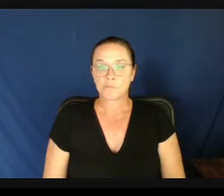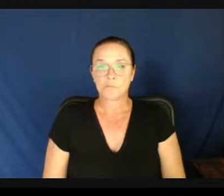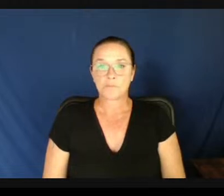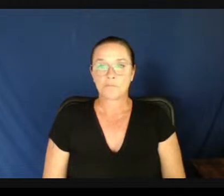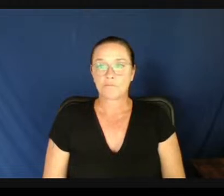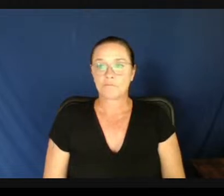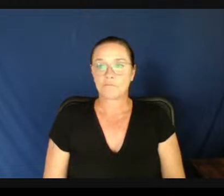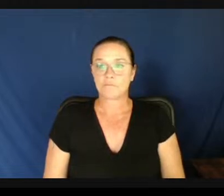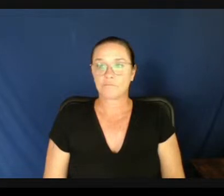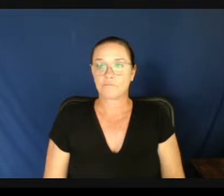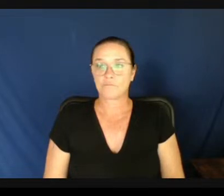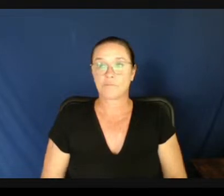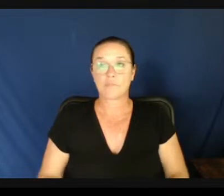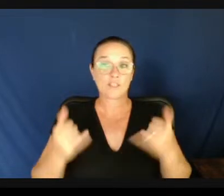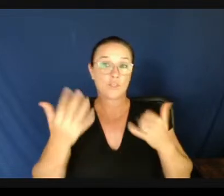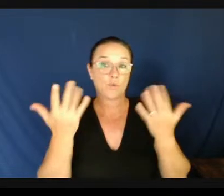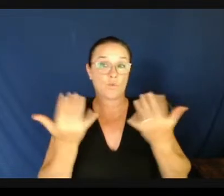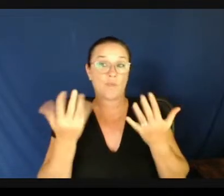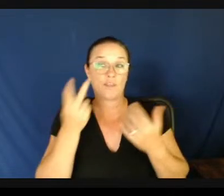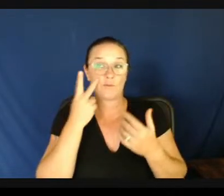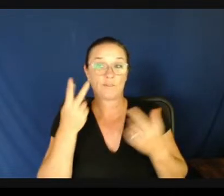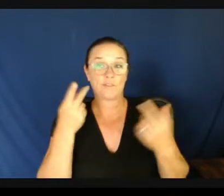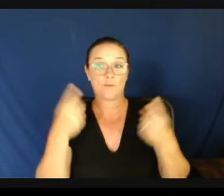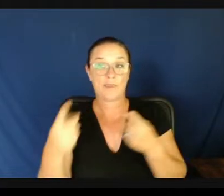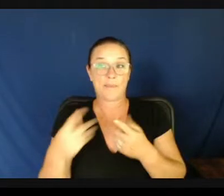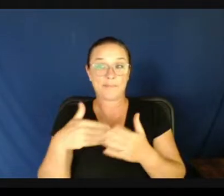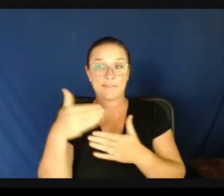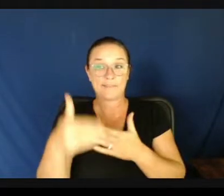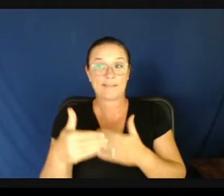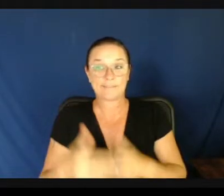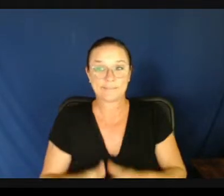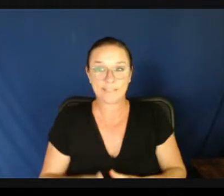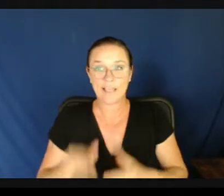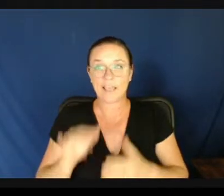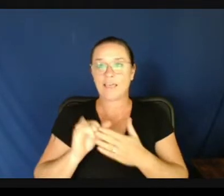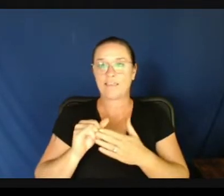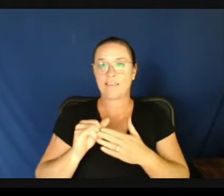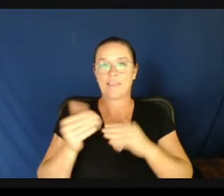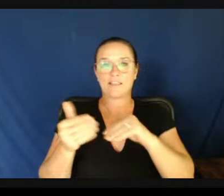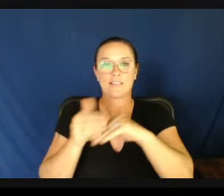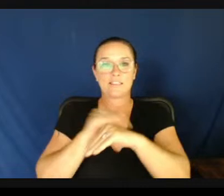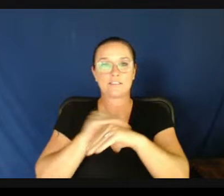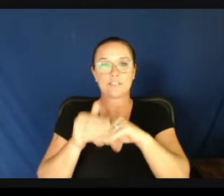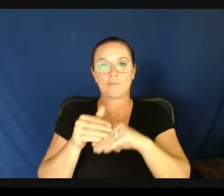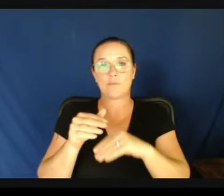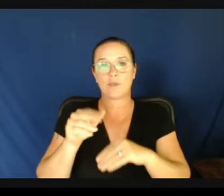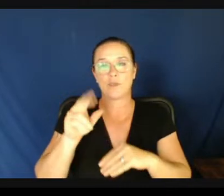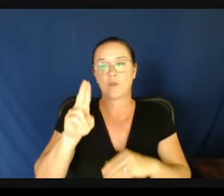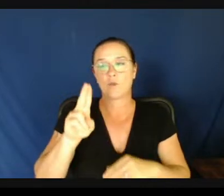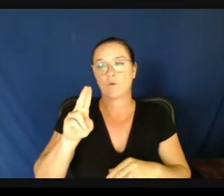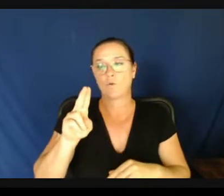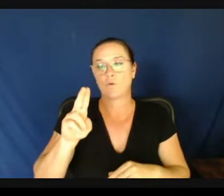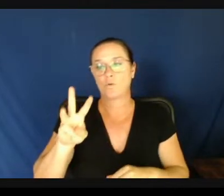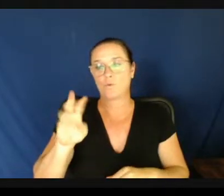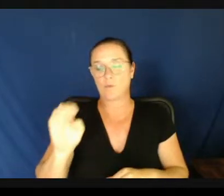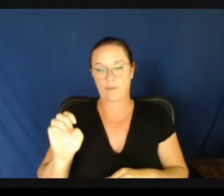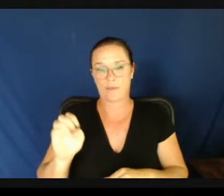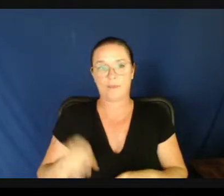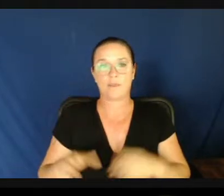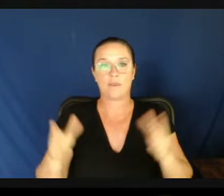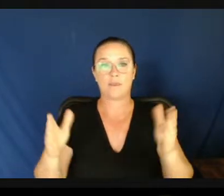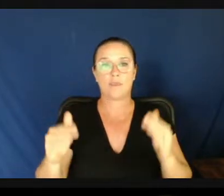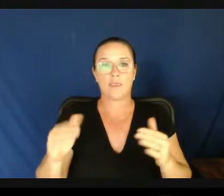So we're still waiting to see what happens next there. That's the summit Wikahuna signal. Here is Sand Hill,